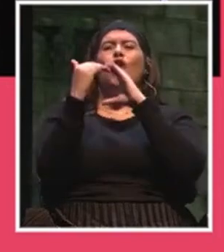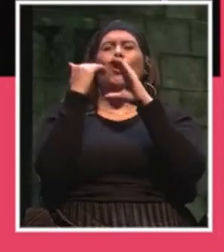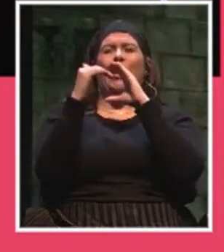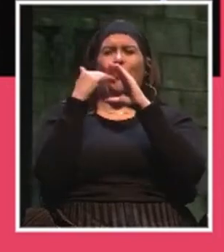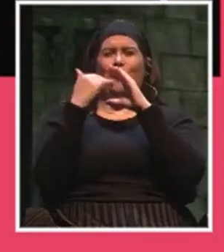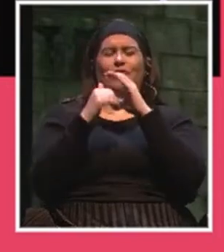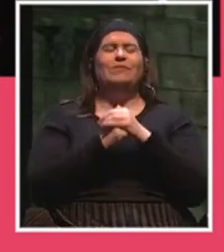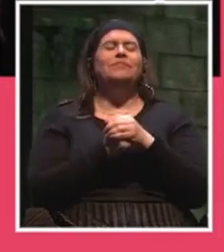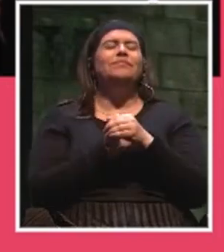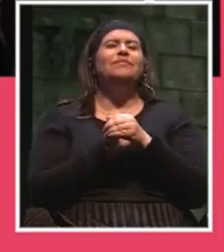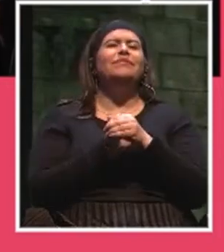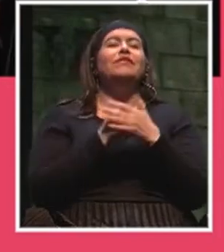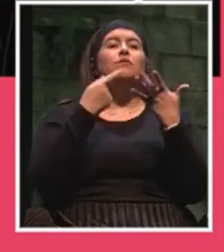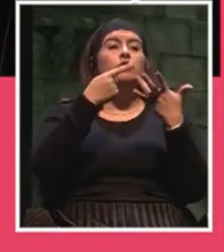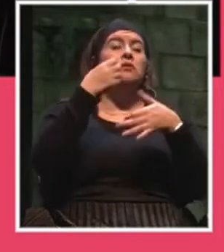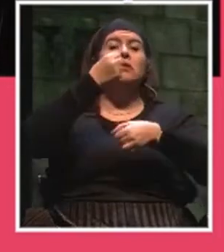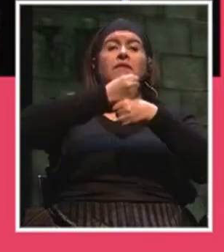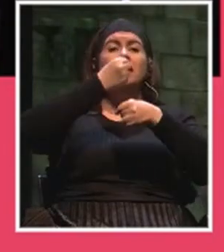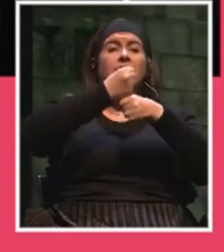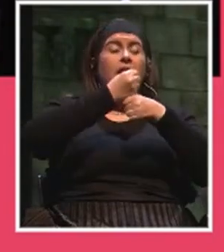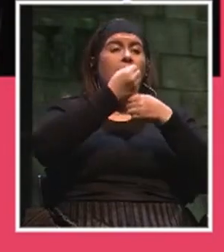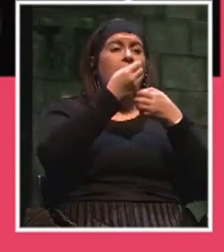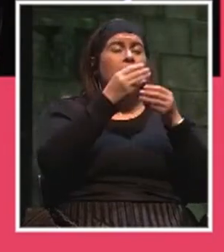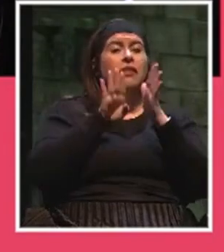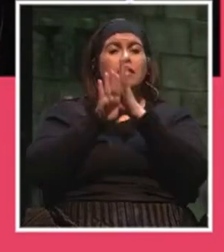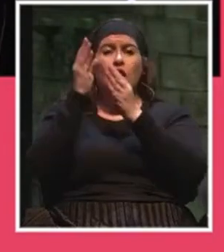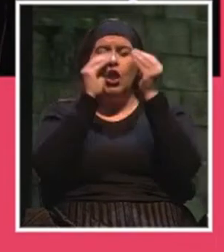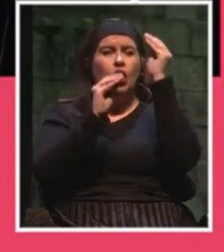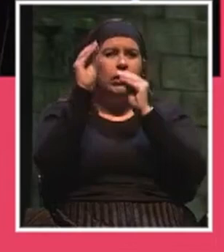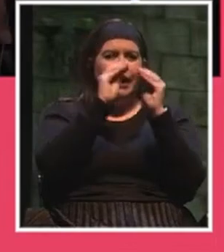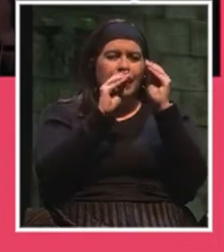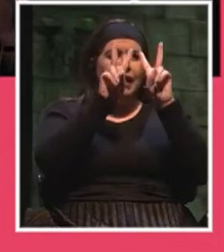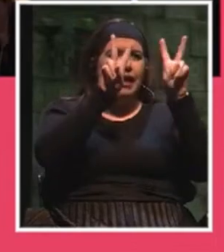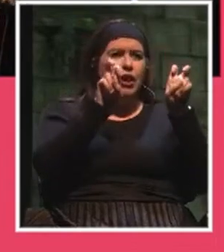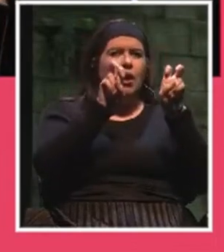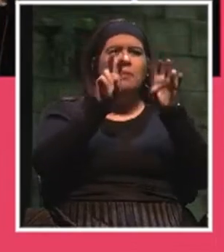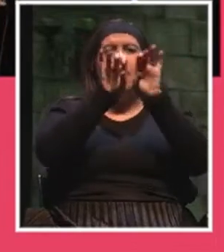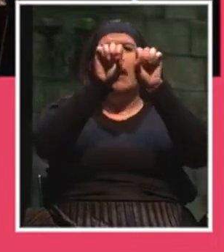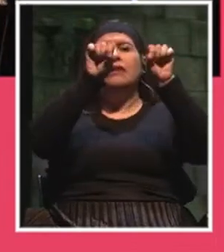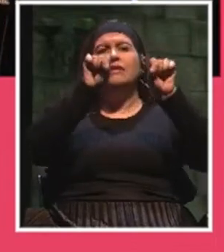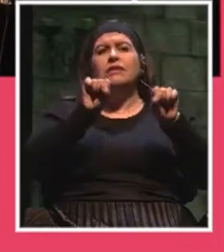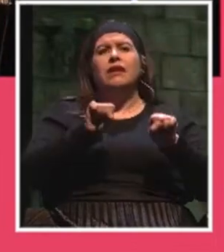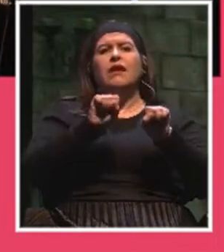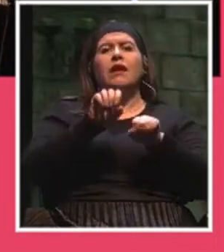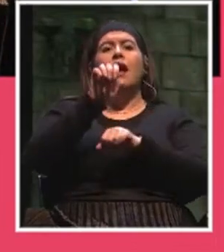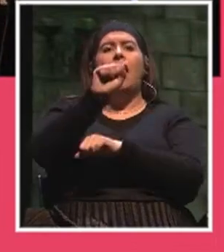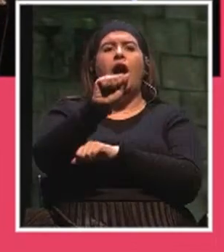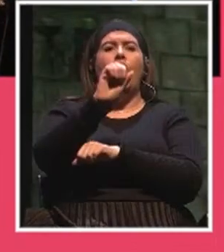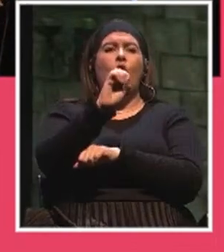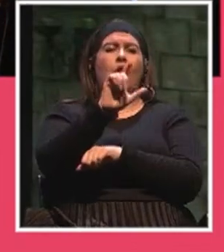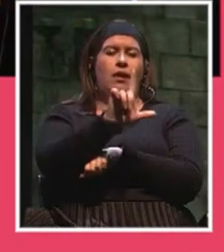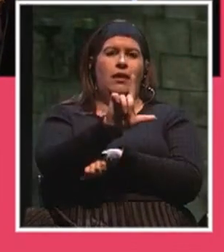But I was working on content development for the whole AOL ecosystem, and I did that for many years. And I worked at a company called